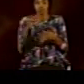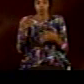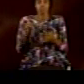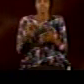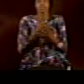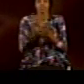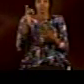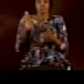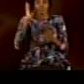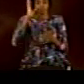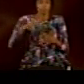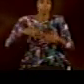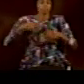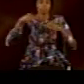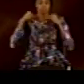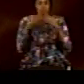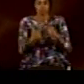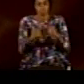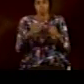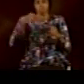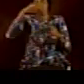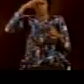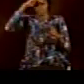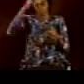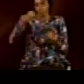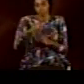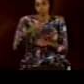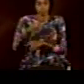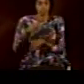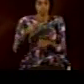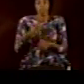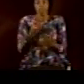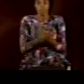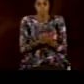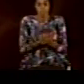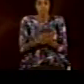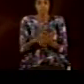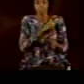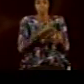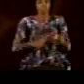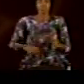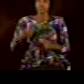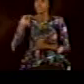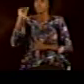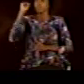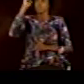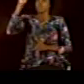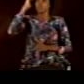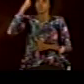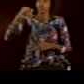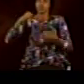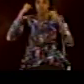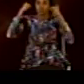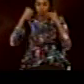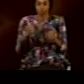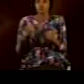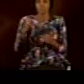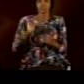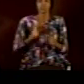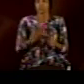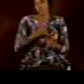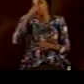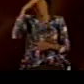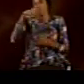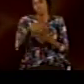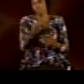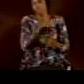refreshing, renewal. That the Lord himself will continue to refresh him, greater anointing,